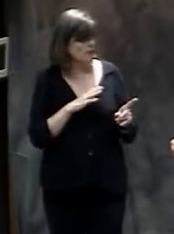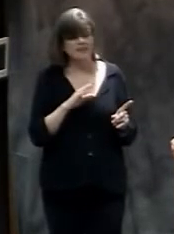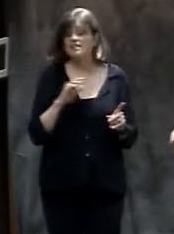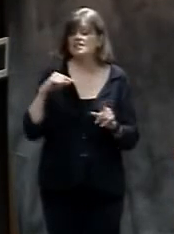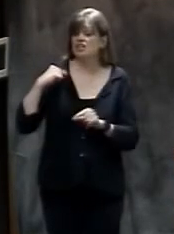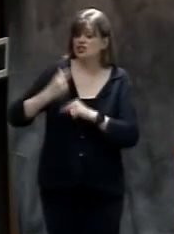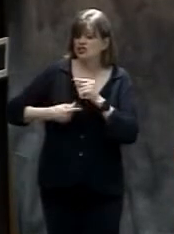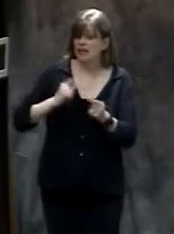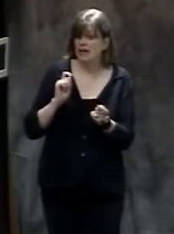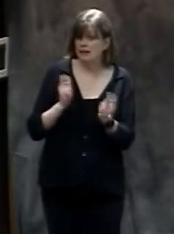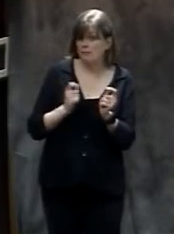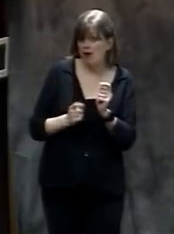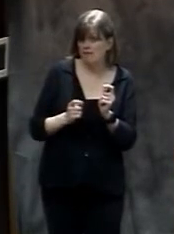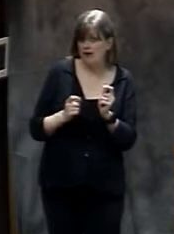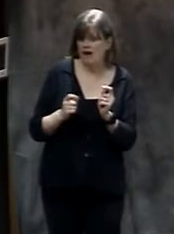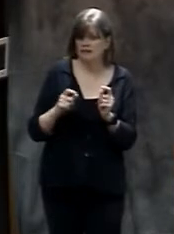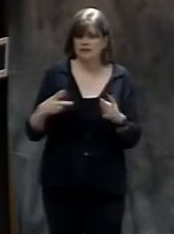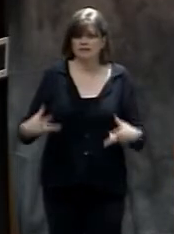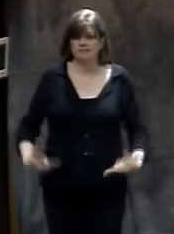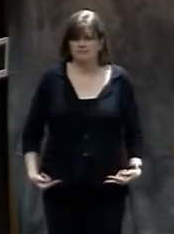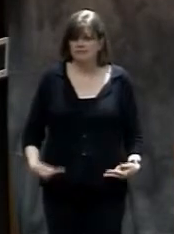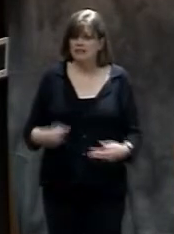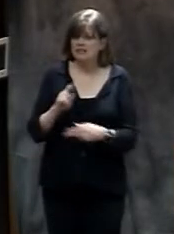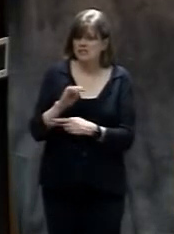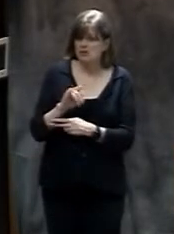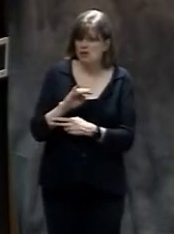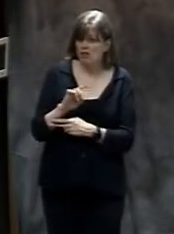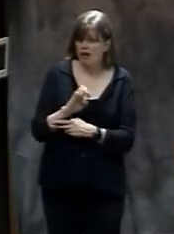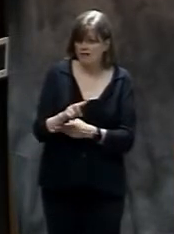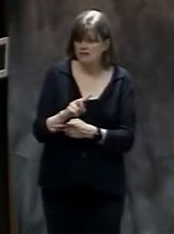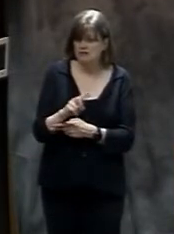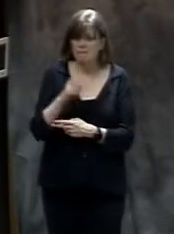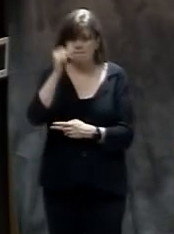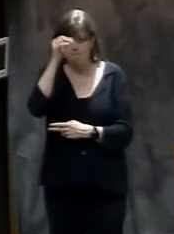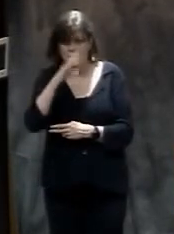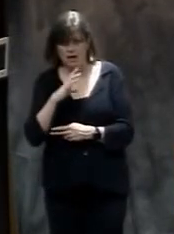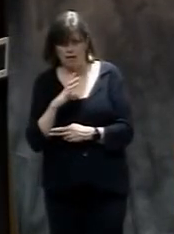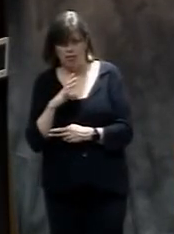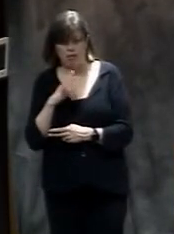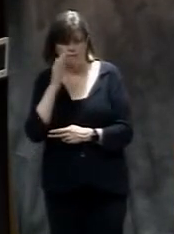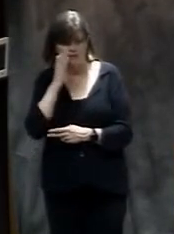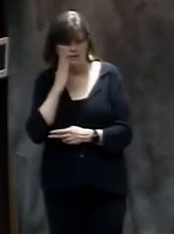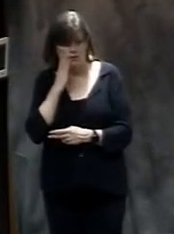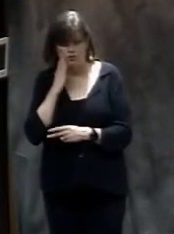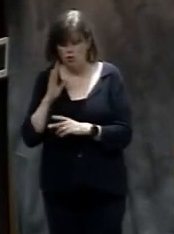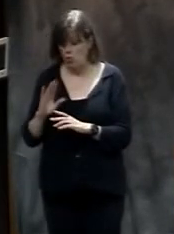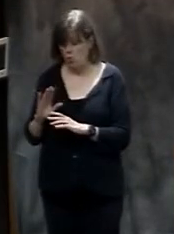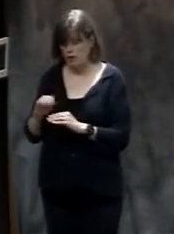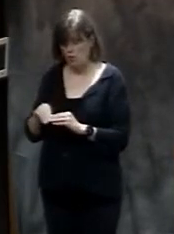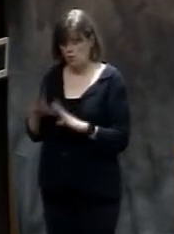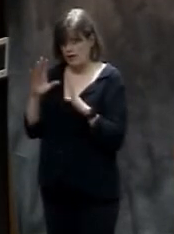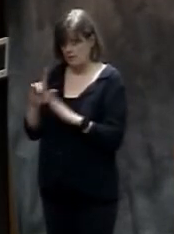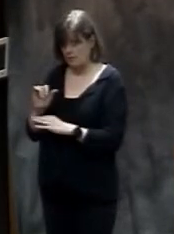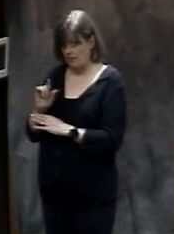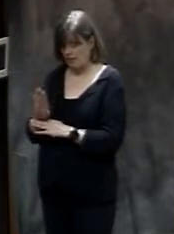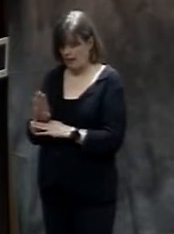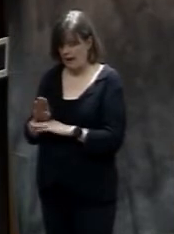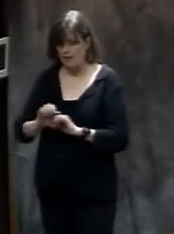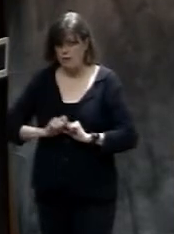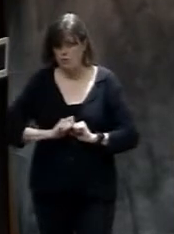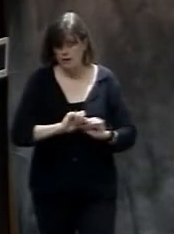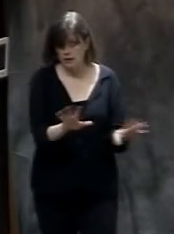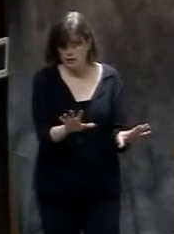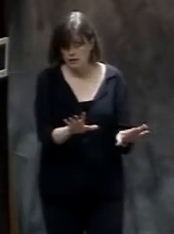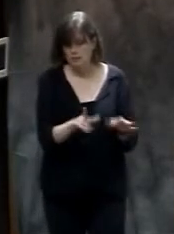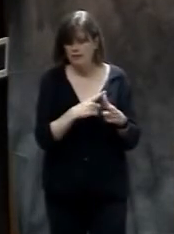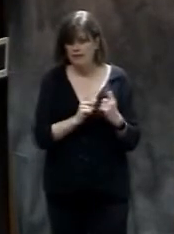sterilized. They are then released and mate with wild females. And because they're sterile, there are no progeny. So we see a